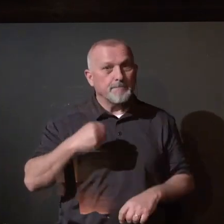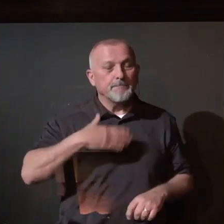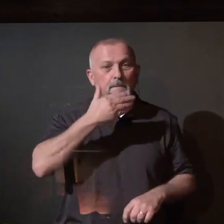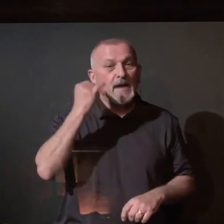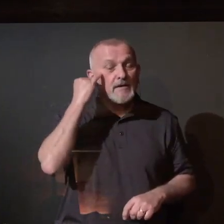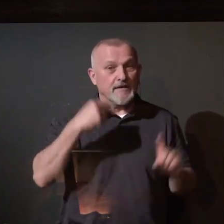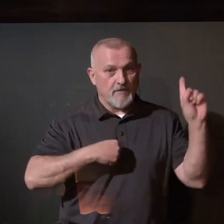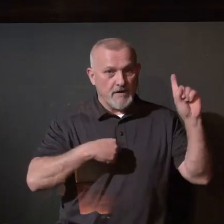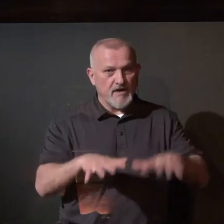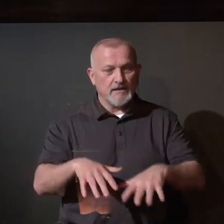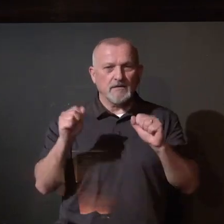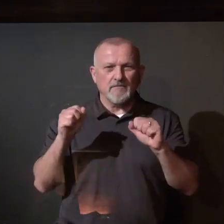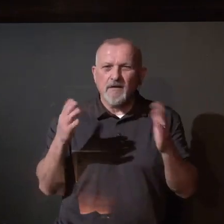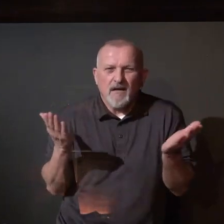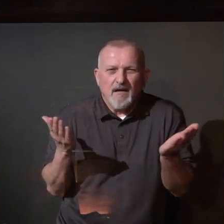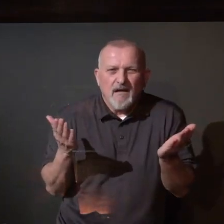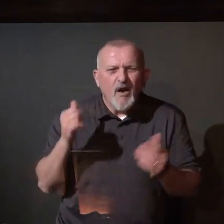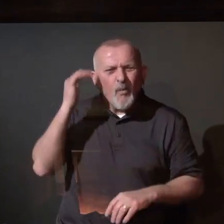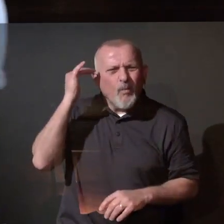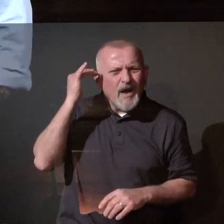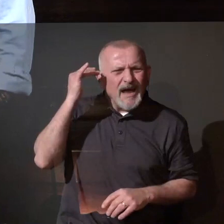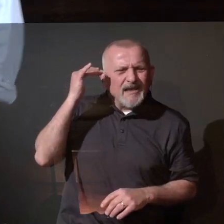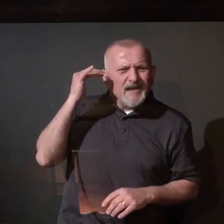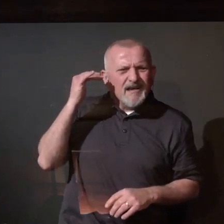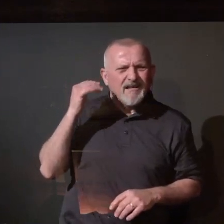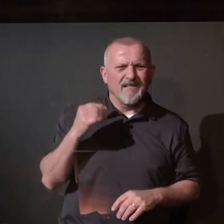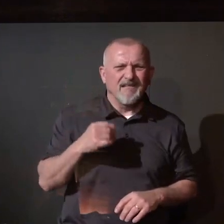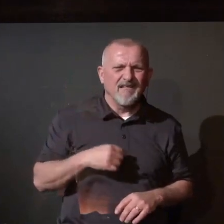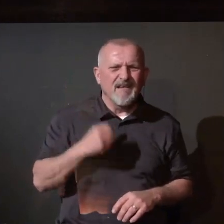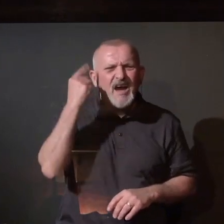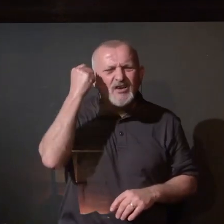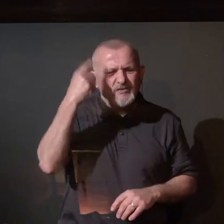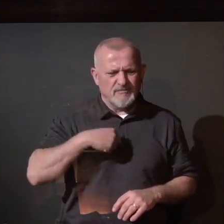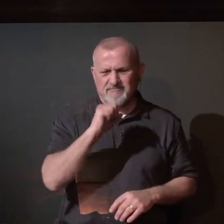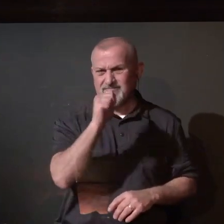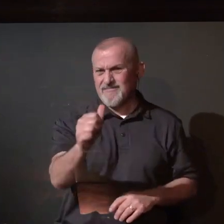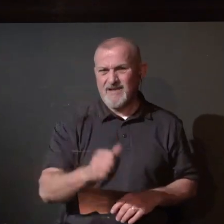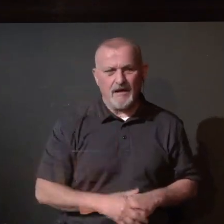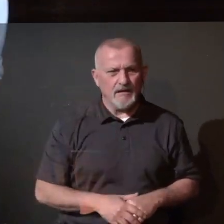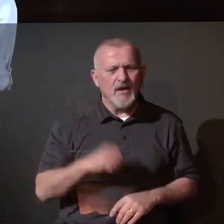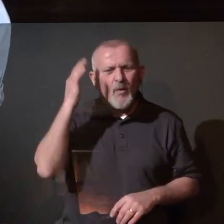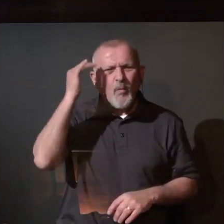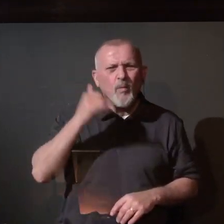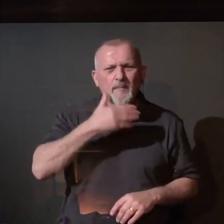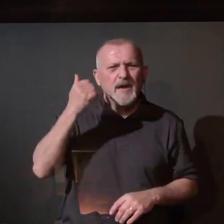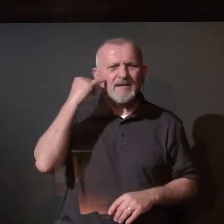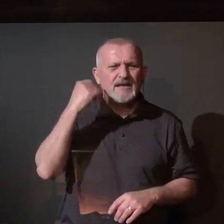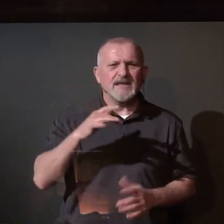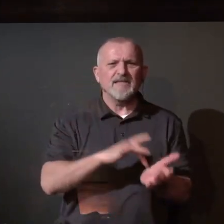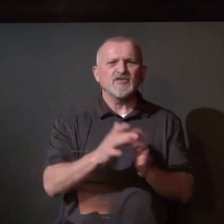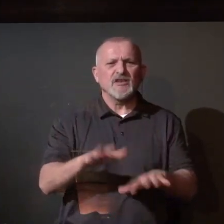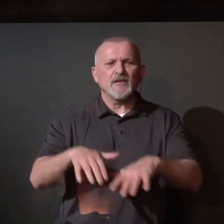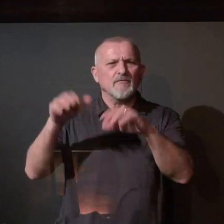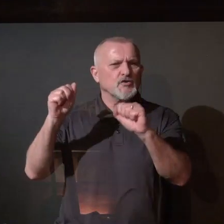Why? I mean, for a long time, that didn't make any sense to me. Why would it be better that Jesus leaves? I mean, His resurrected body. And